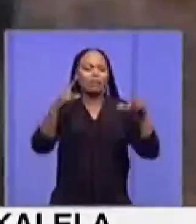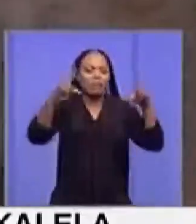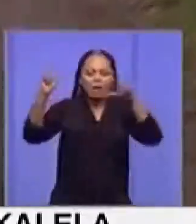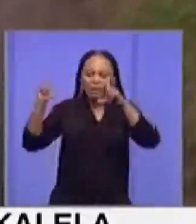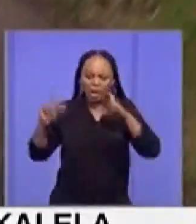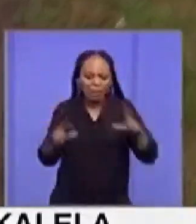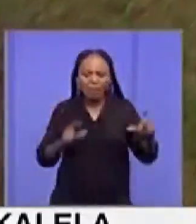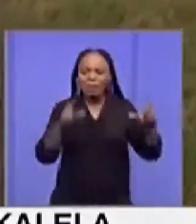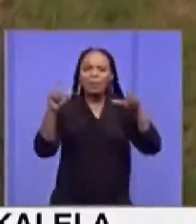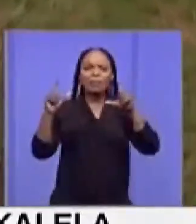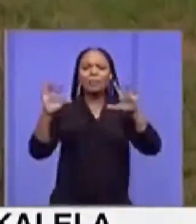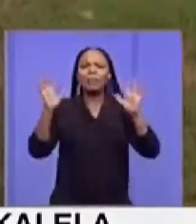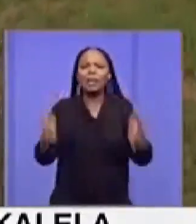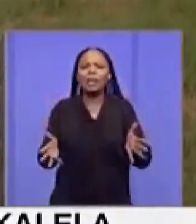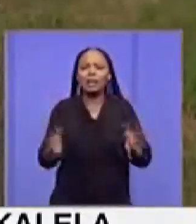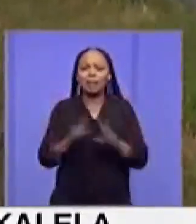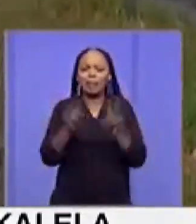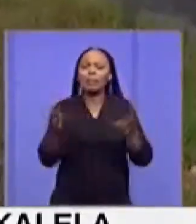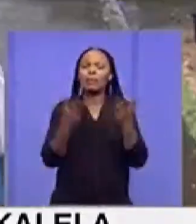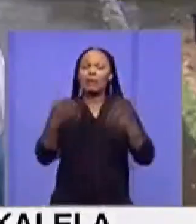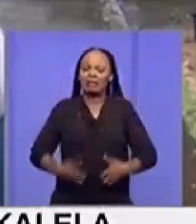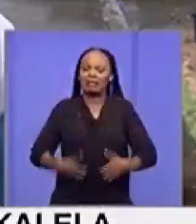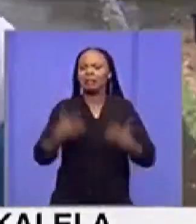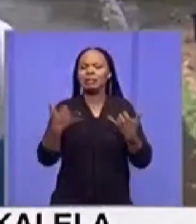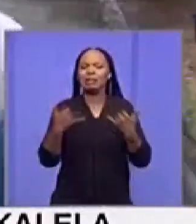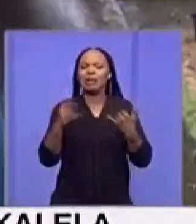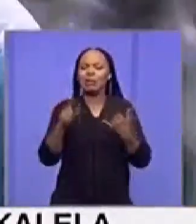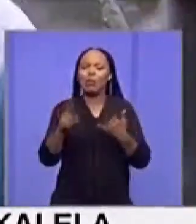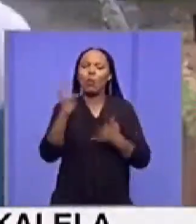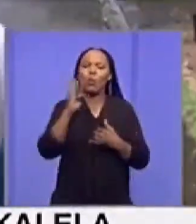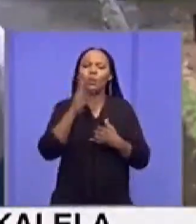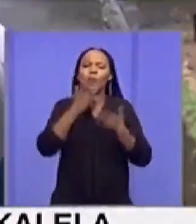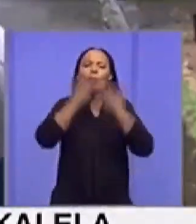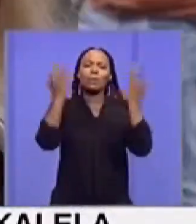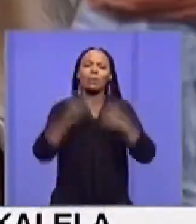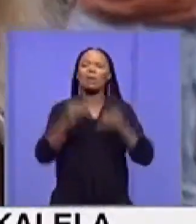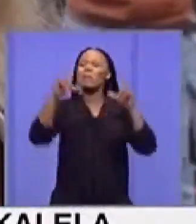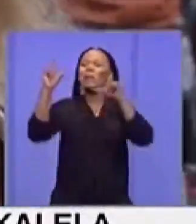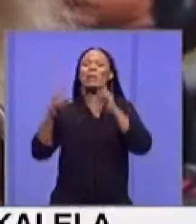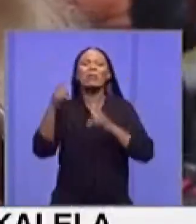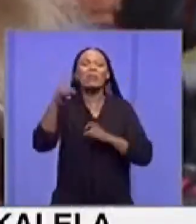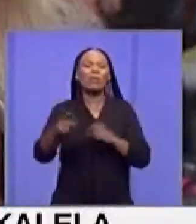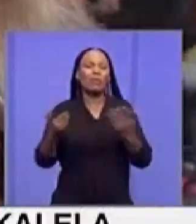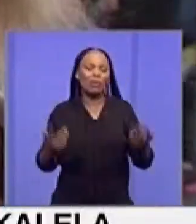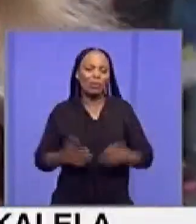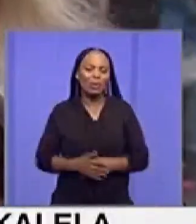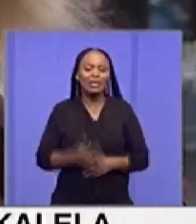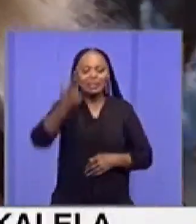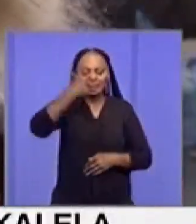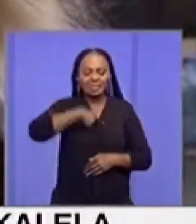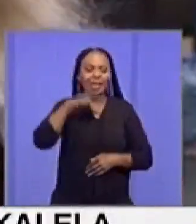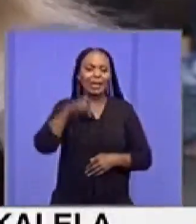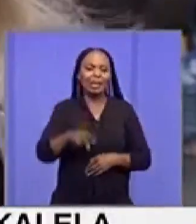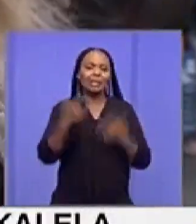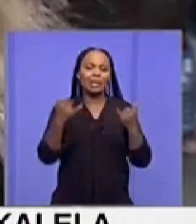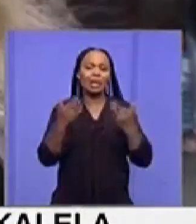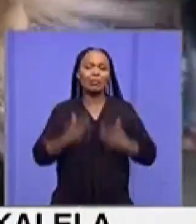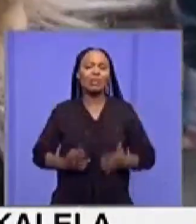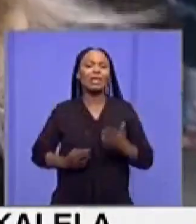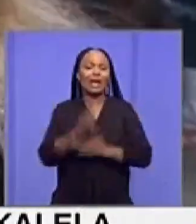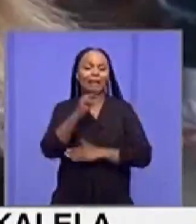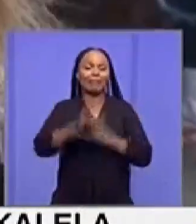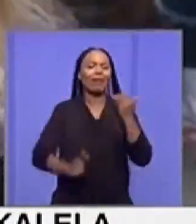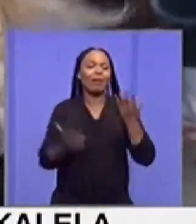us. Why people are frustrated fetching water? What those photos for? It's very sad, especially in Human Rights